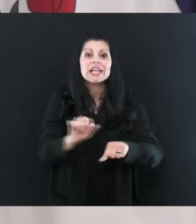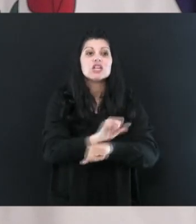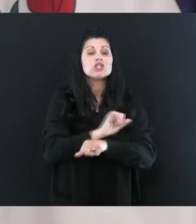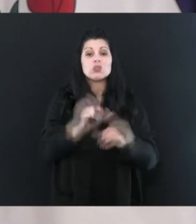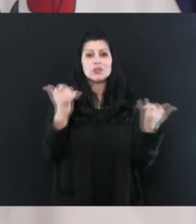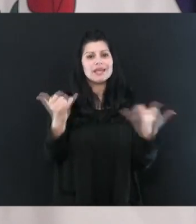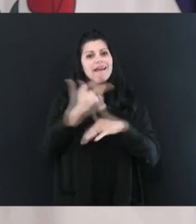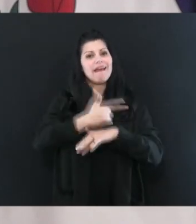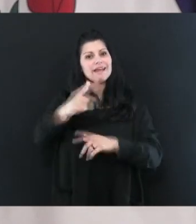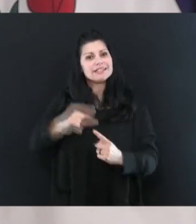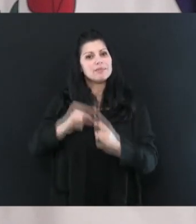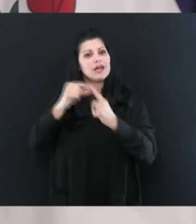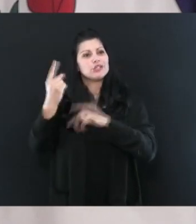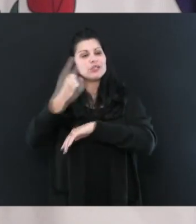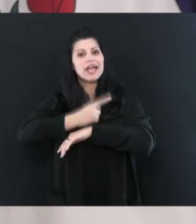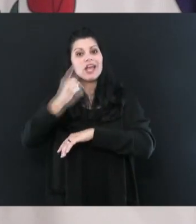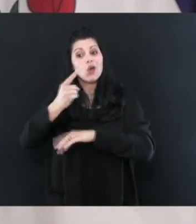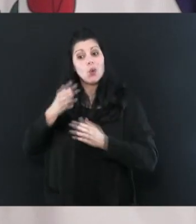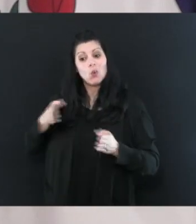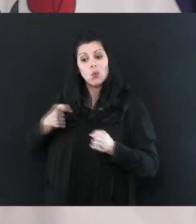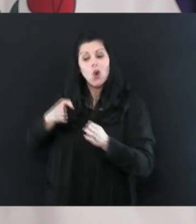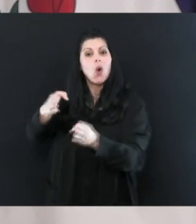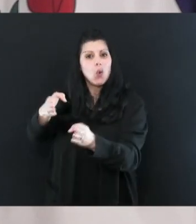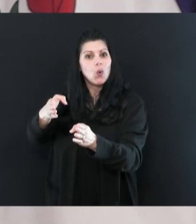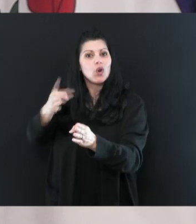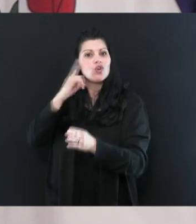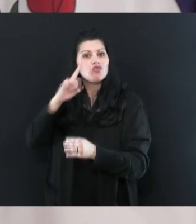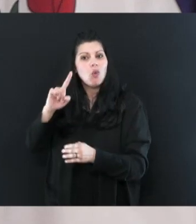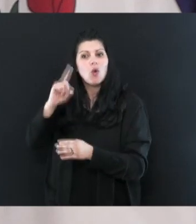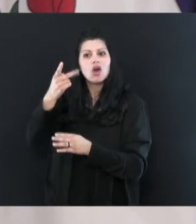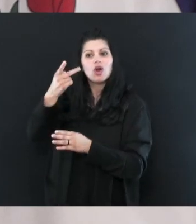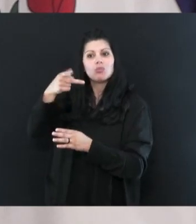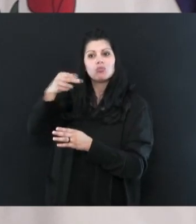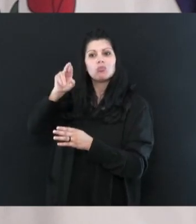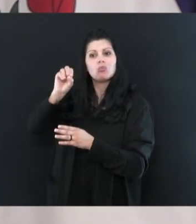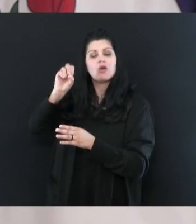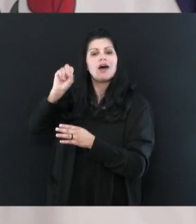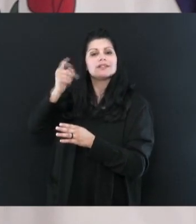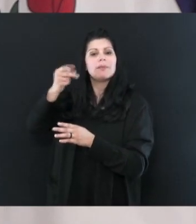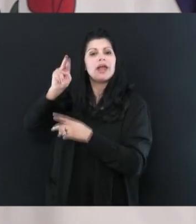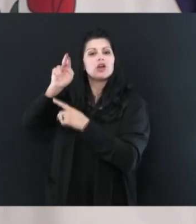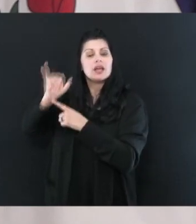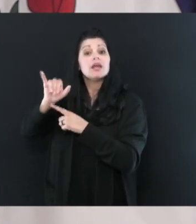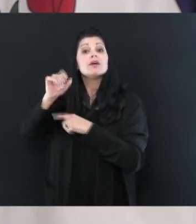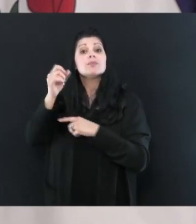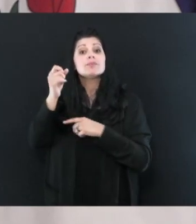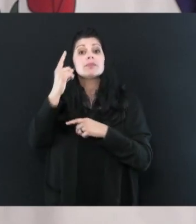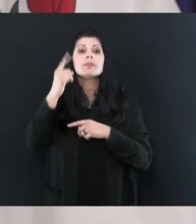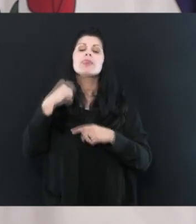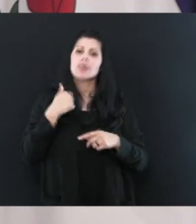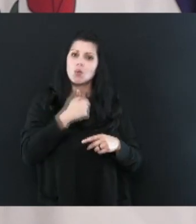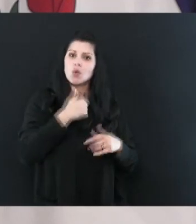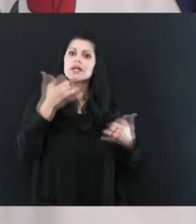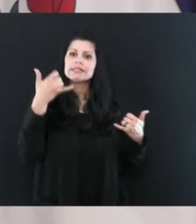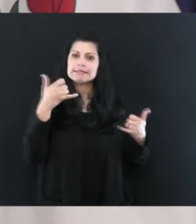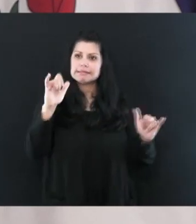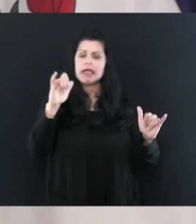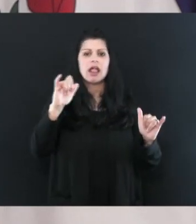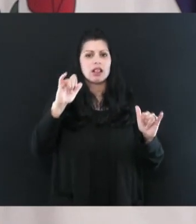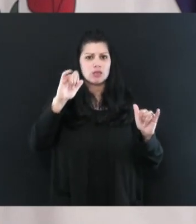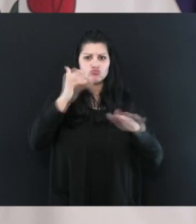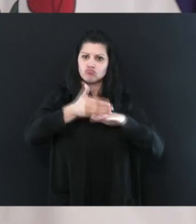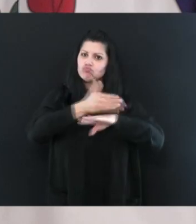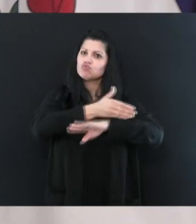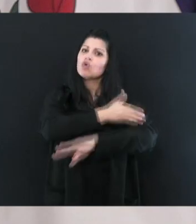Prosperity. Now, the other thing I'd like to report just real quick is we continue to do great work on broadband in our state,